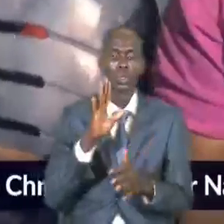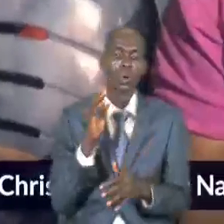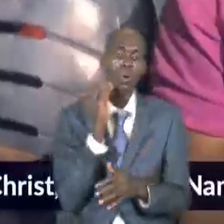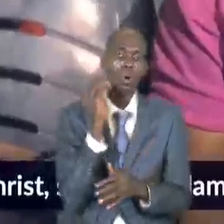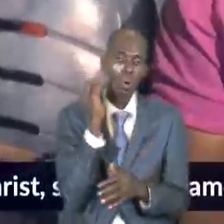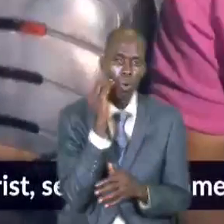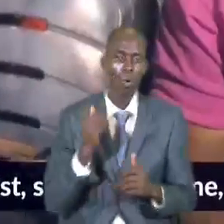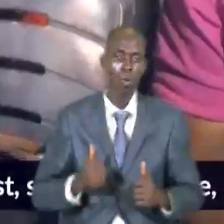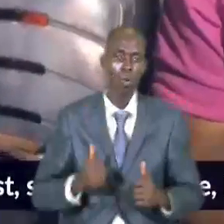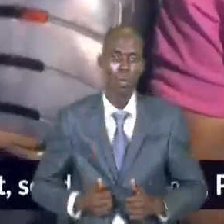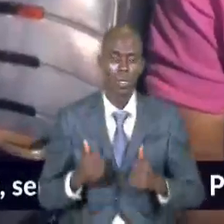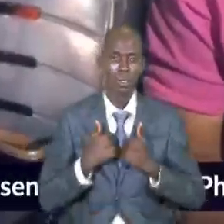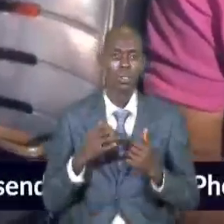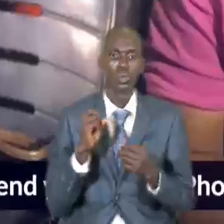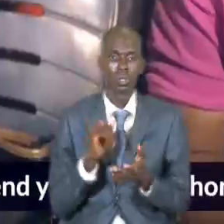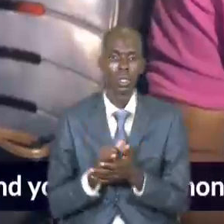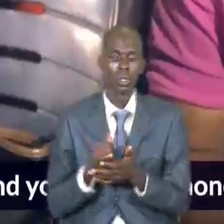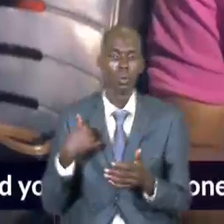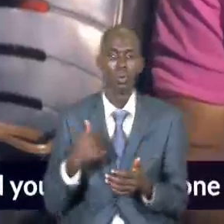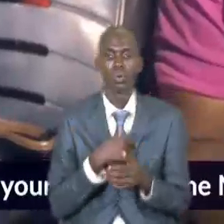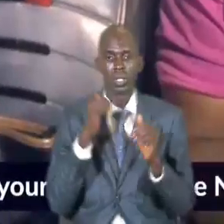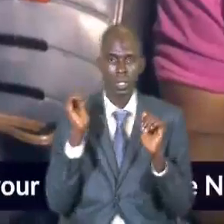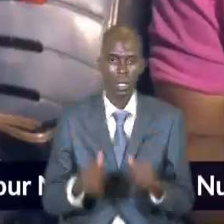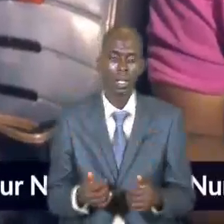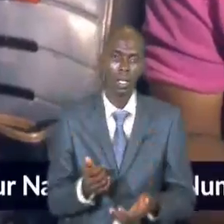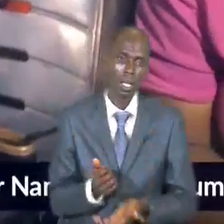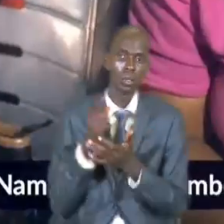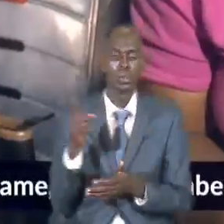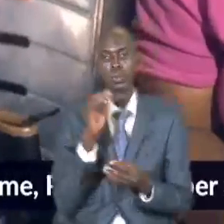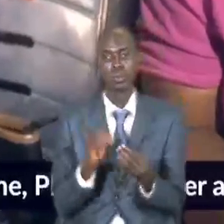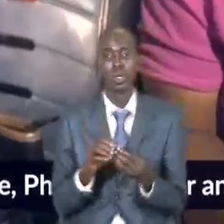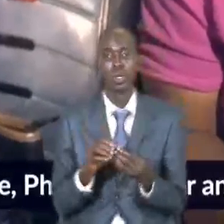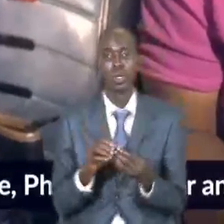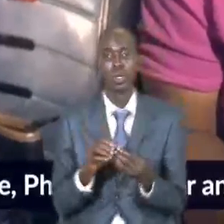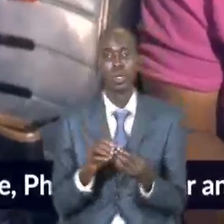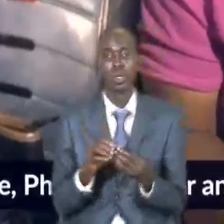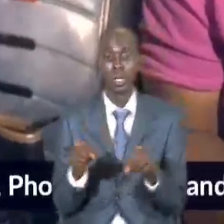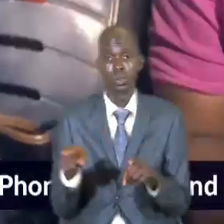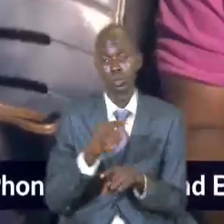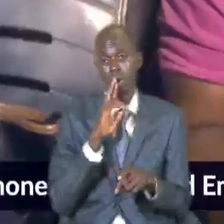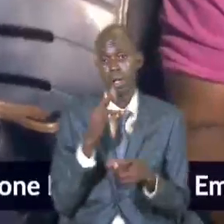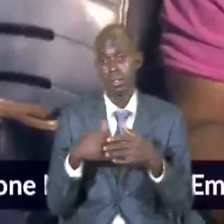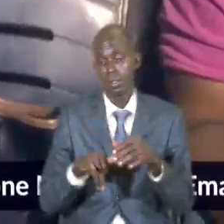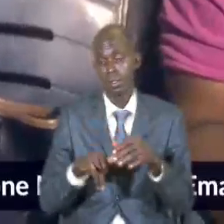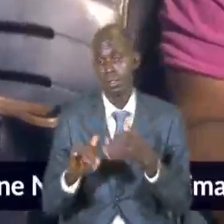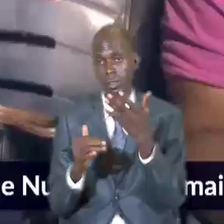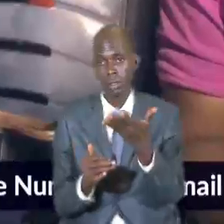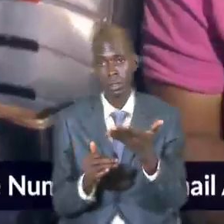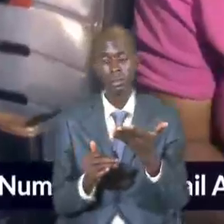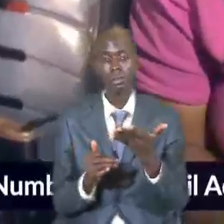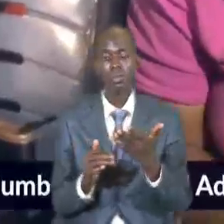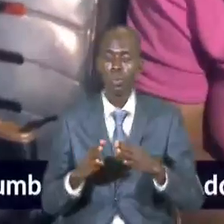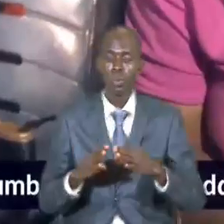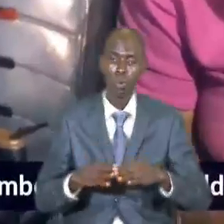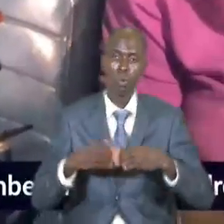more. As you are seated there, continue to open your heart to heaven. Because very,